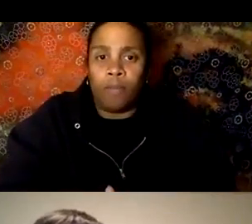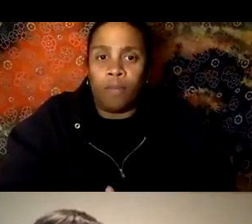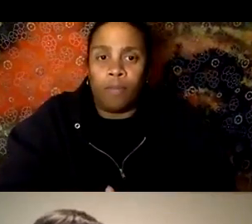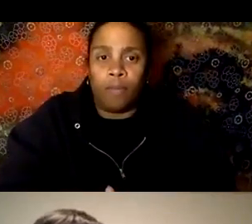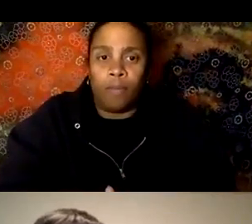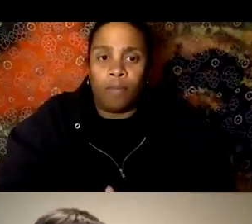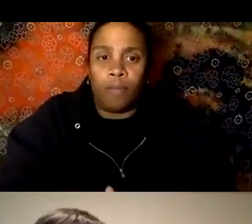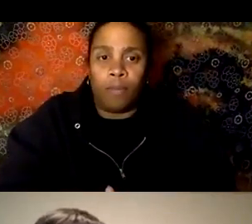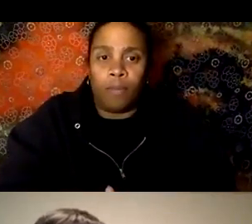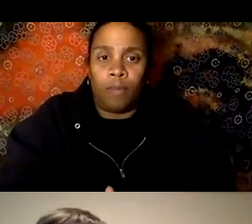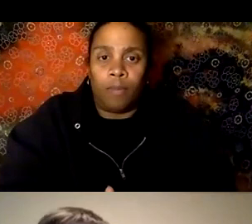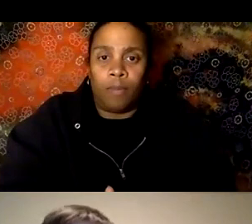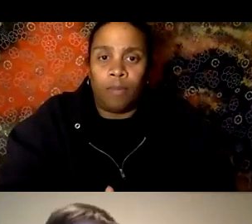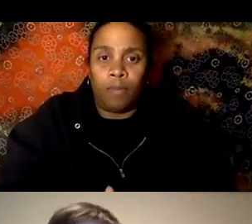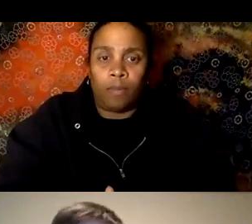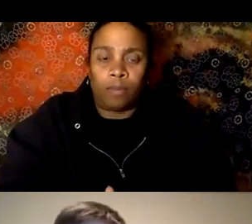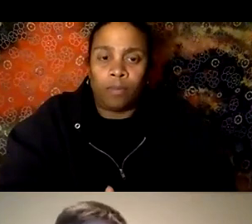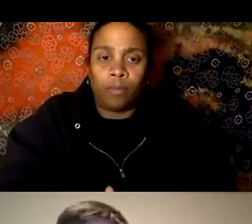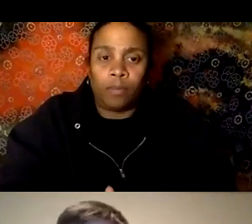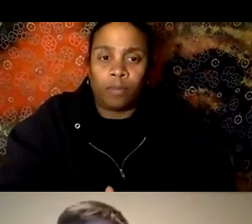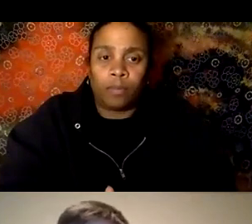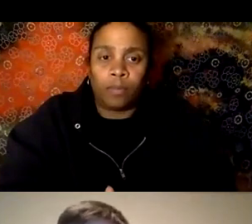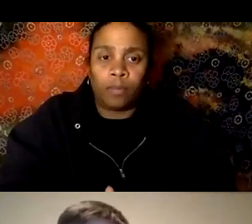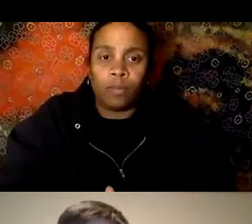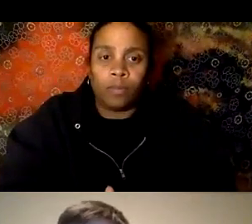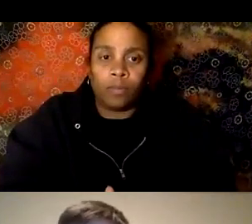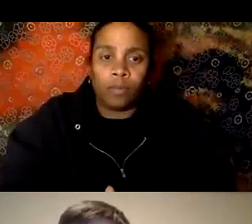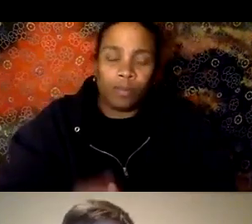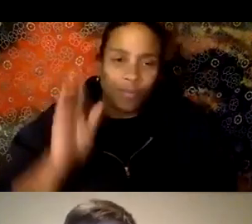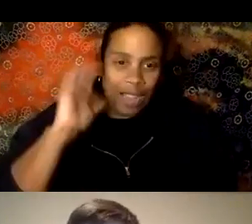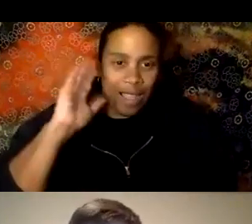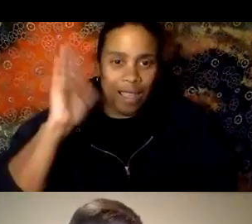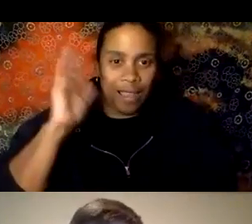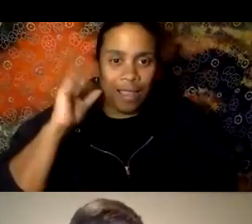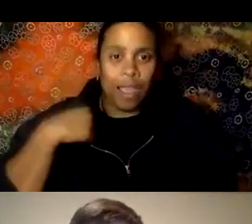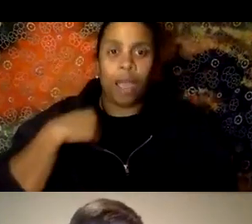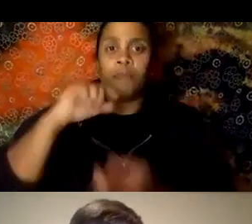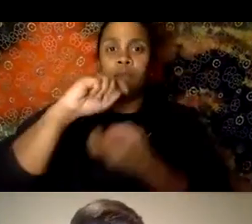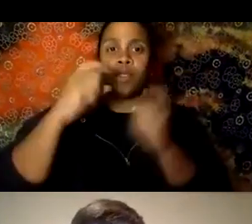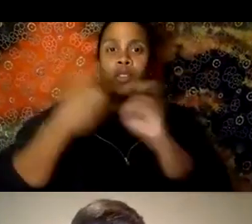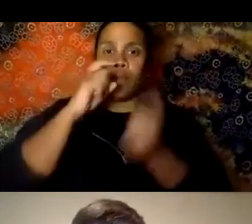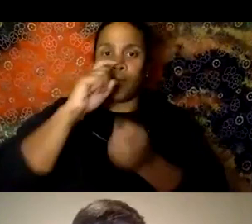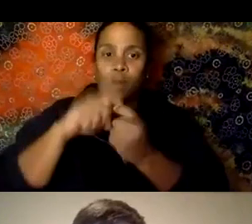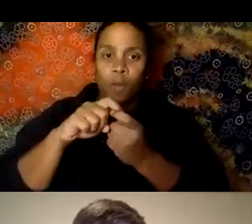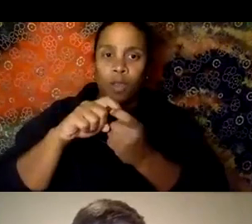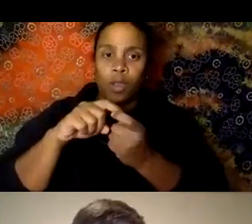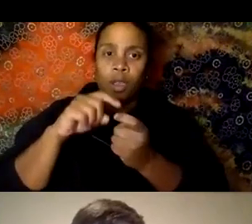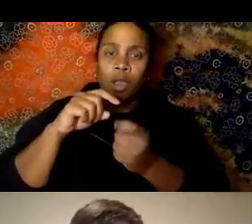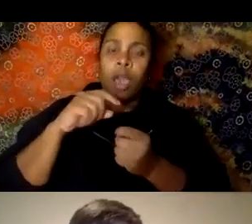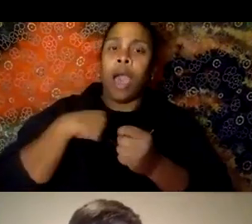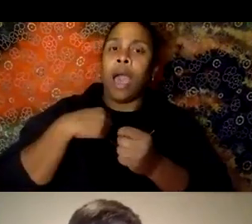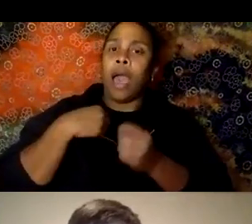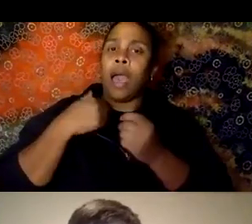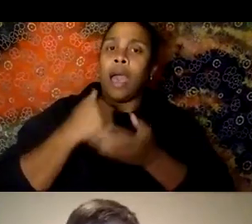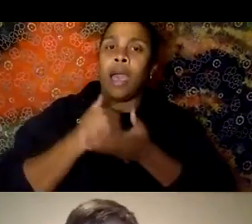Practitioners. I'll Oh, yeah. go. Go ahead. Shift. Hi, I am the Shift Witch, and I help you create shifts